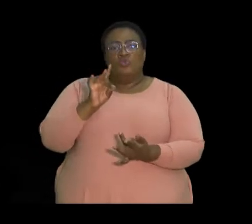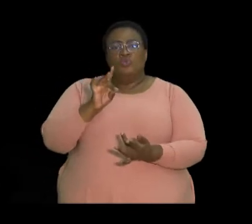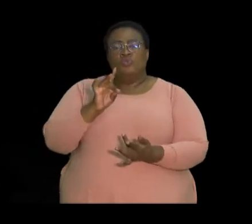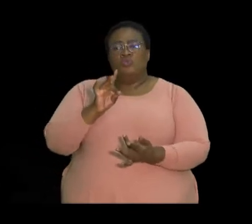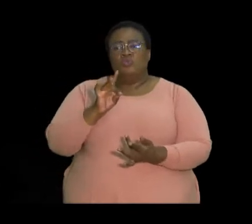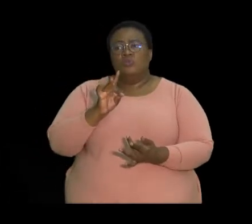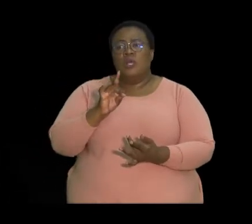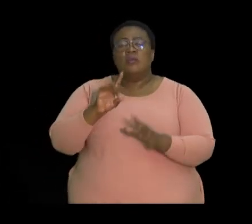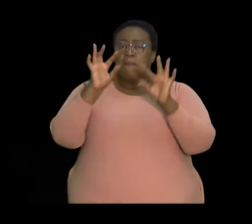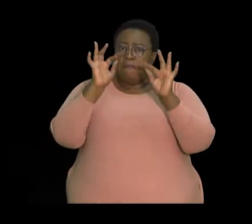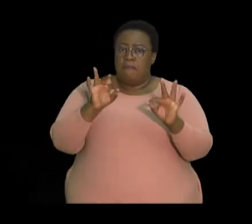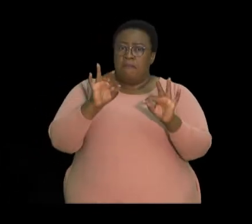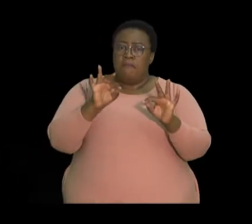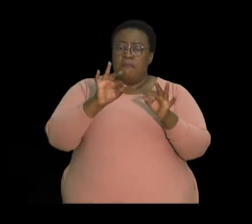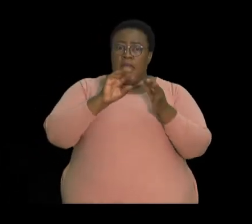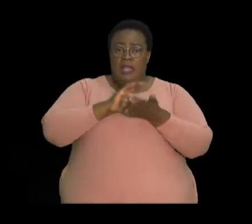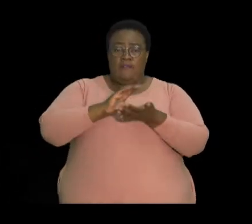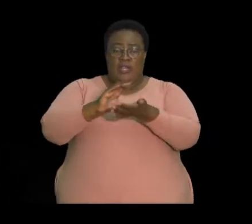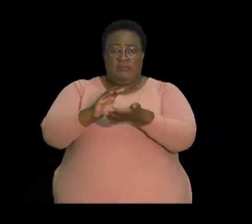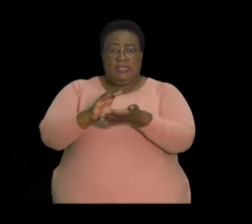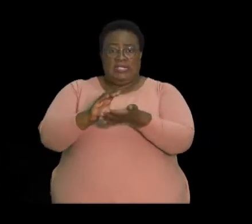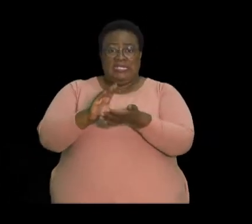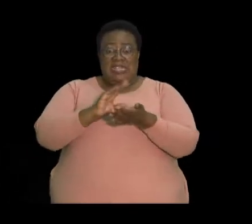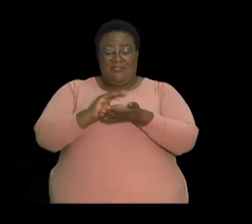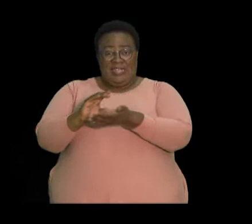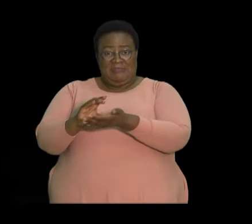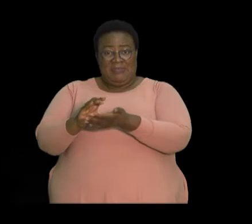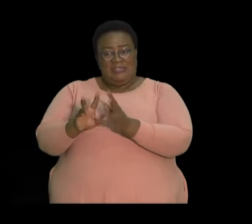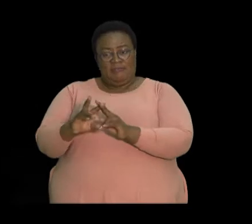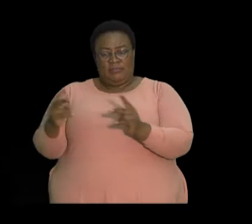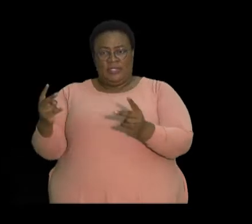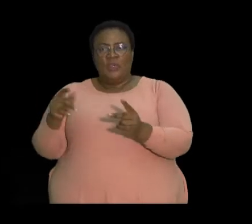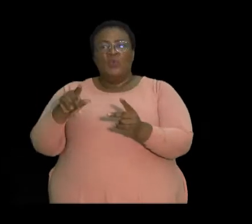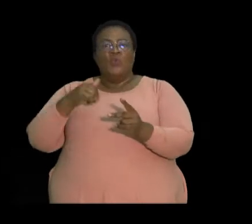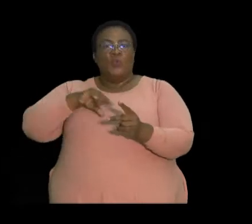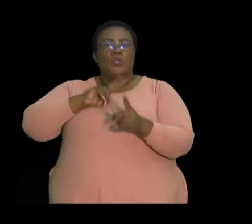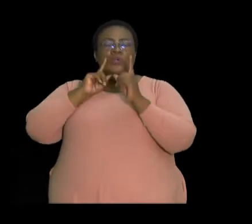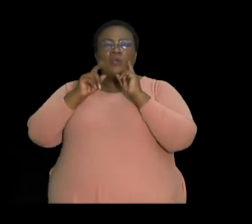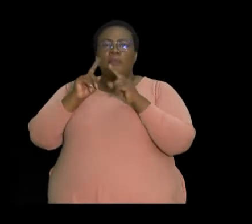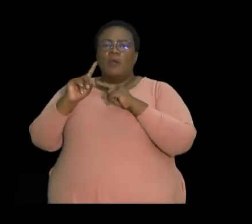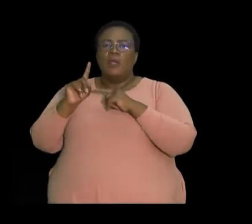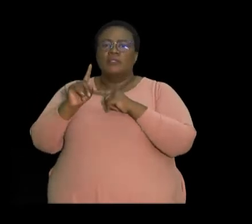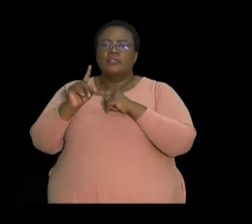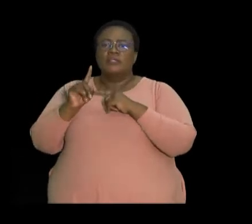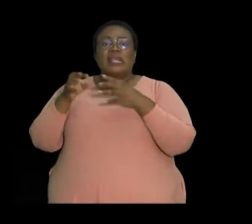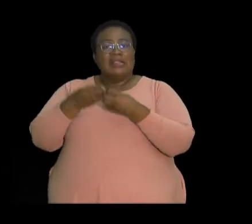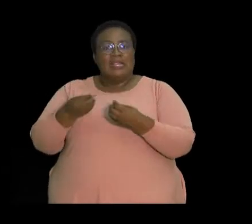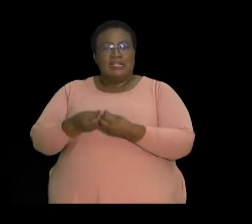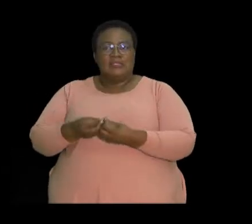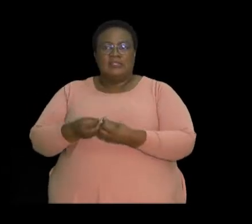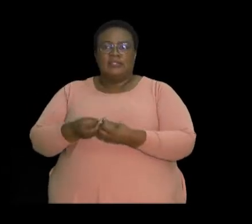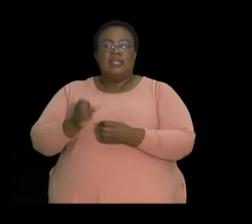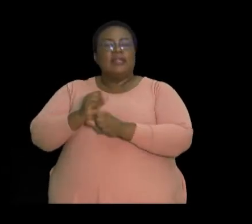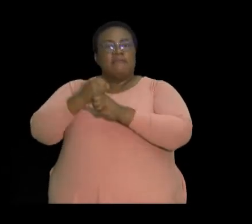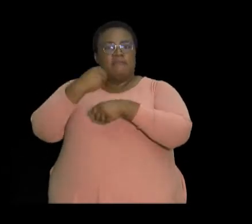of investment. When you talk about types of investments, guys, we're talking about the things that will make money